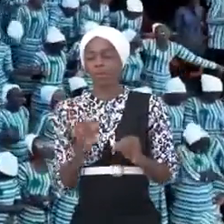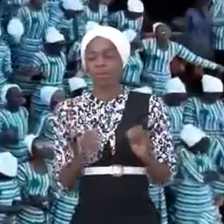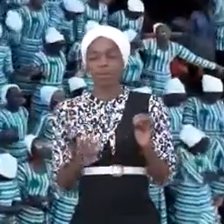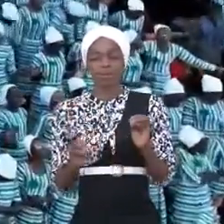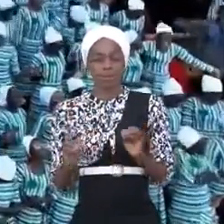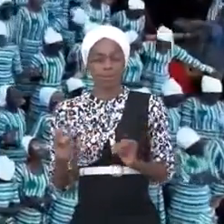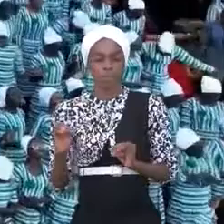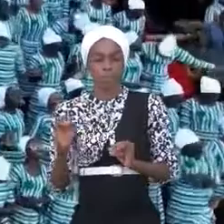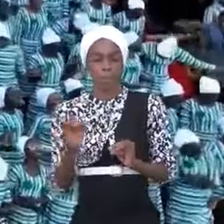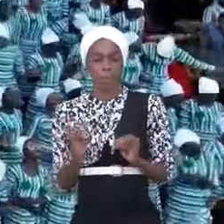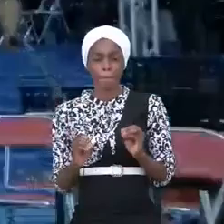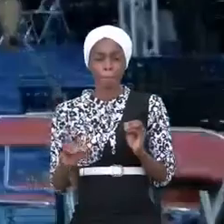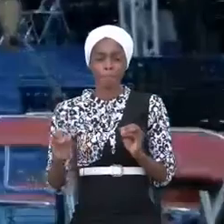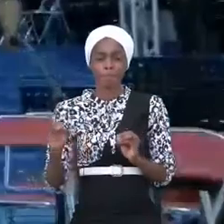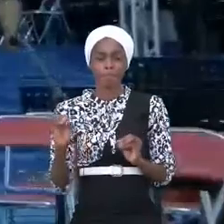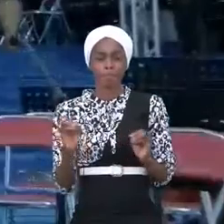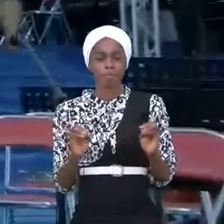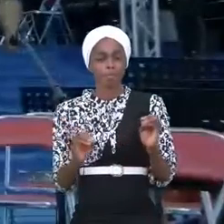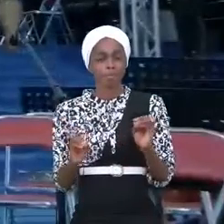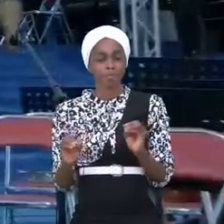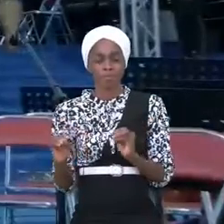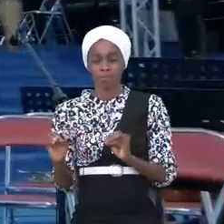Oh.